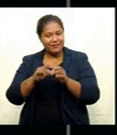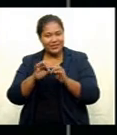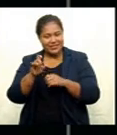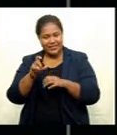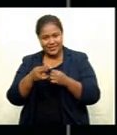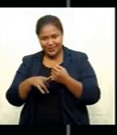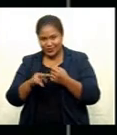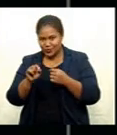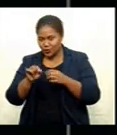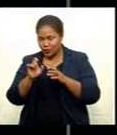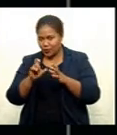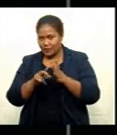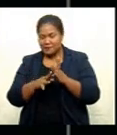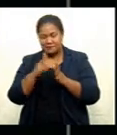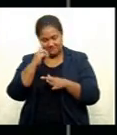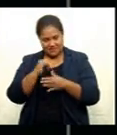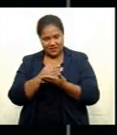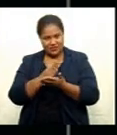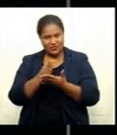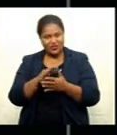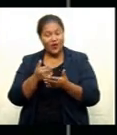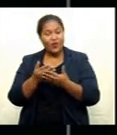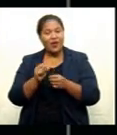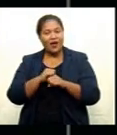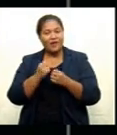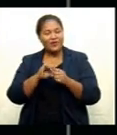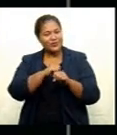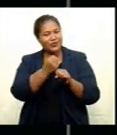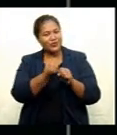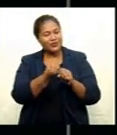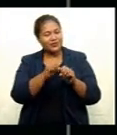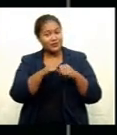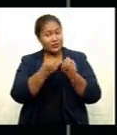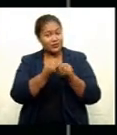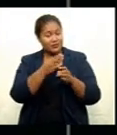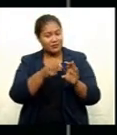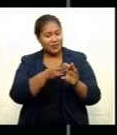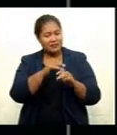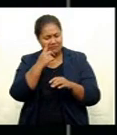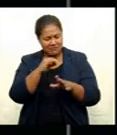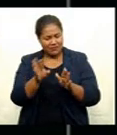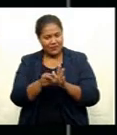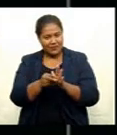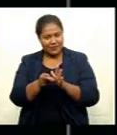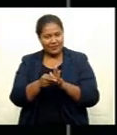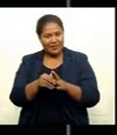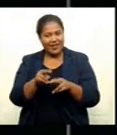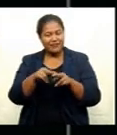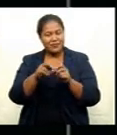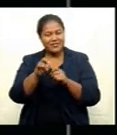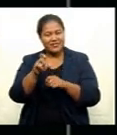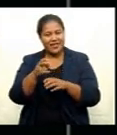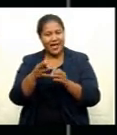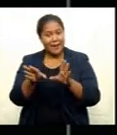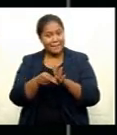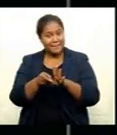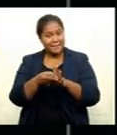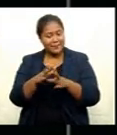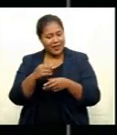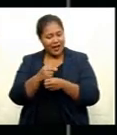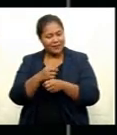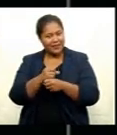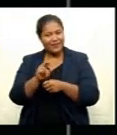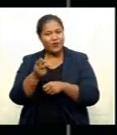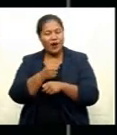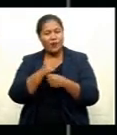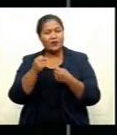fbcnews@fbc.com.fj or share it with us via our various social media accounts. And you can also download our FBC app to keep updated with the very